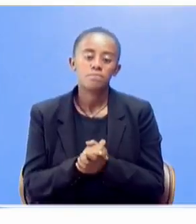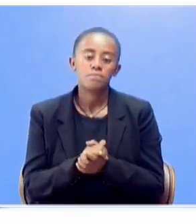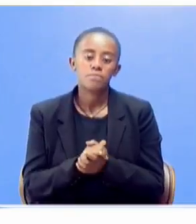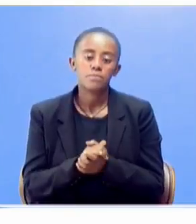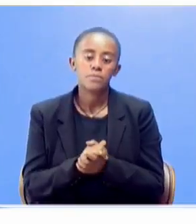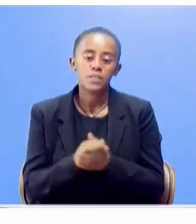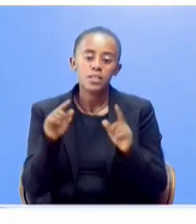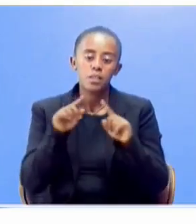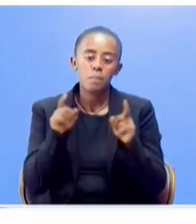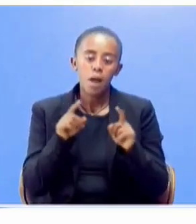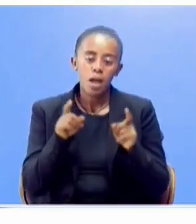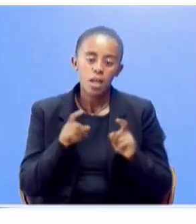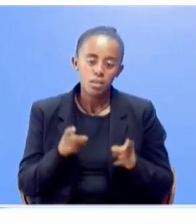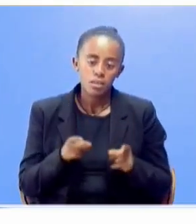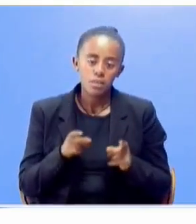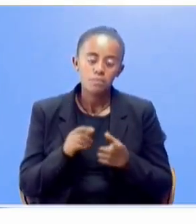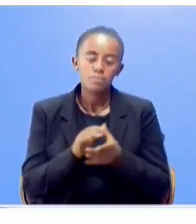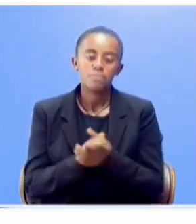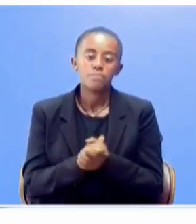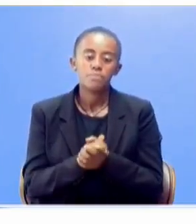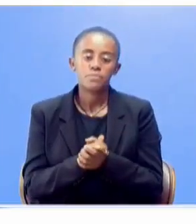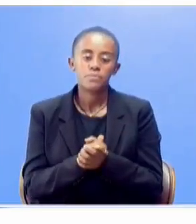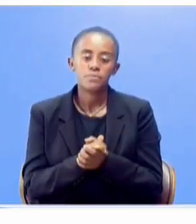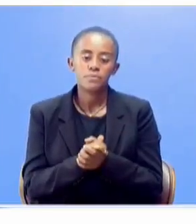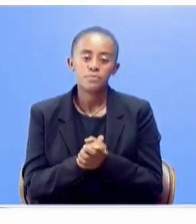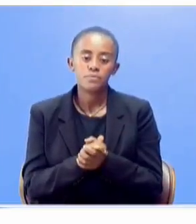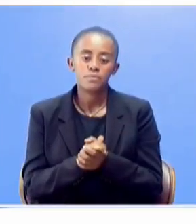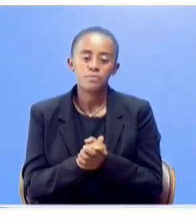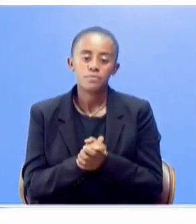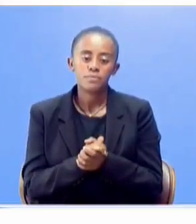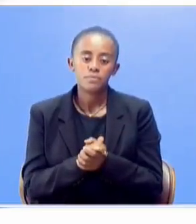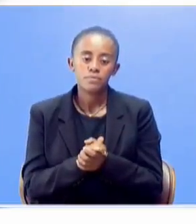in bracket. The verbs